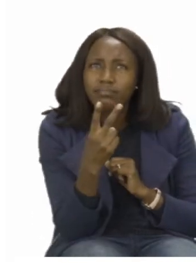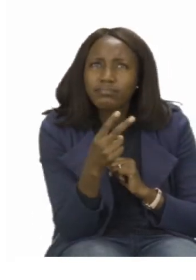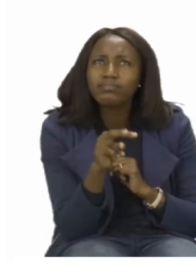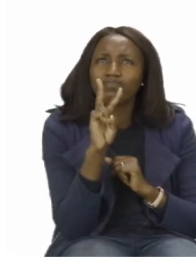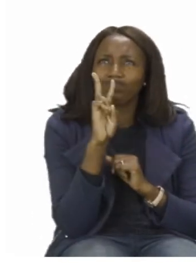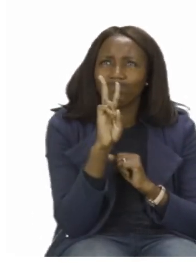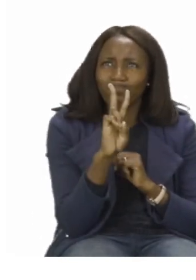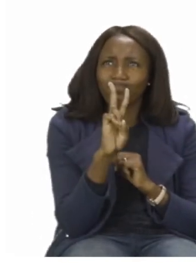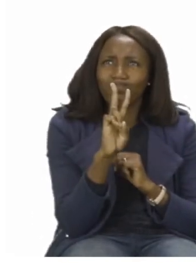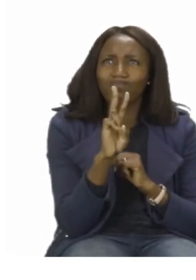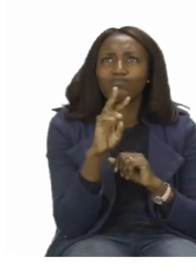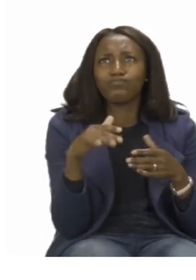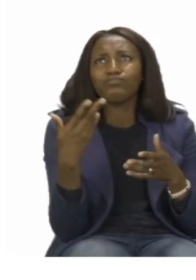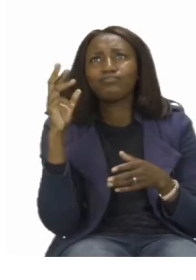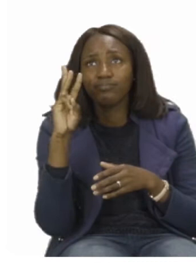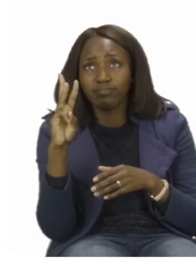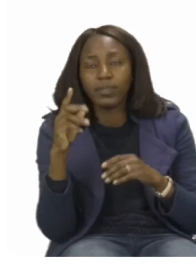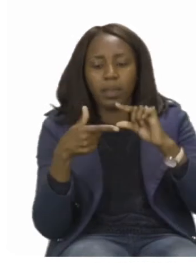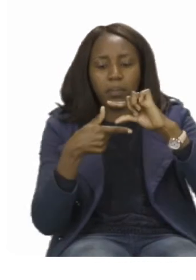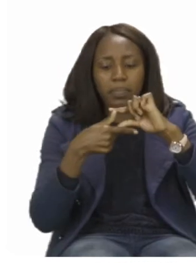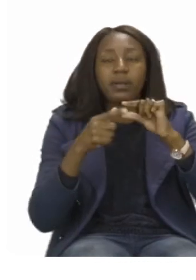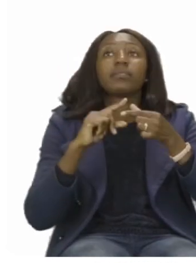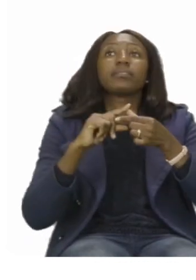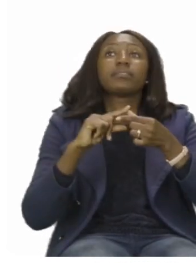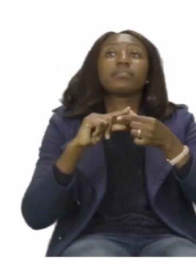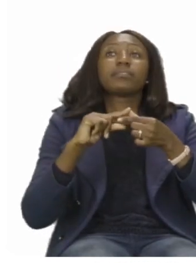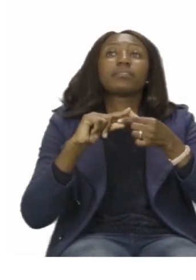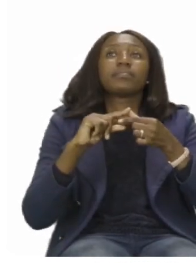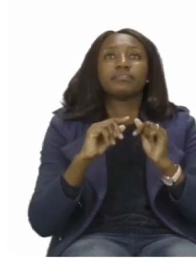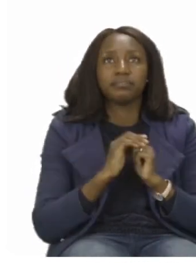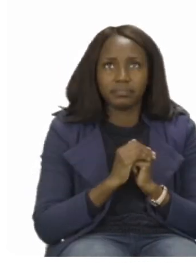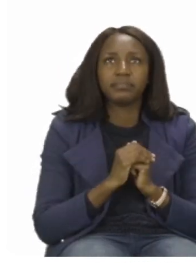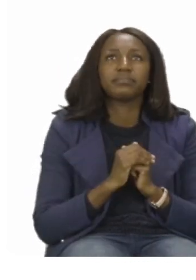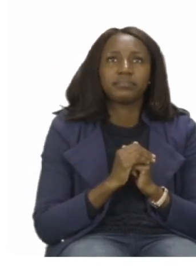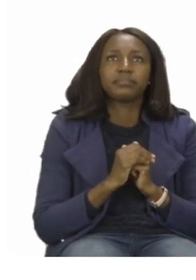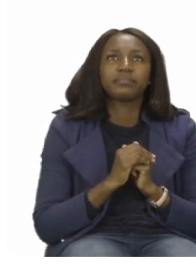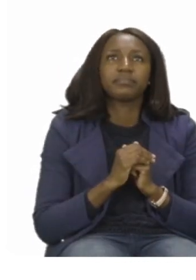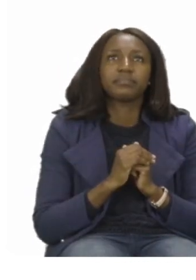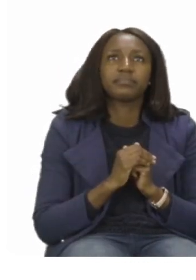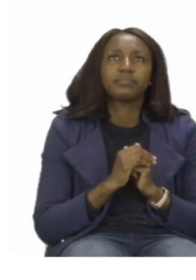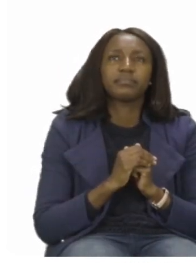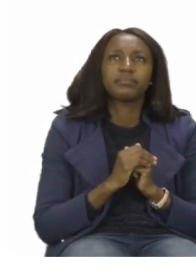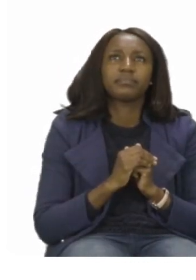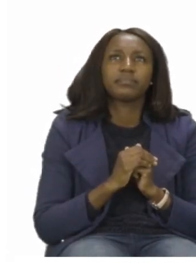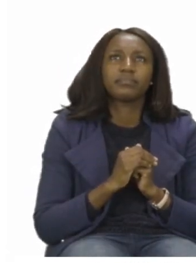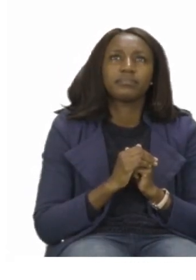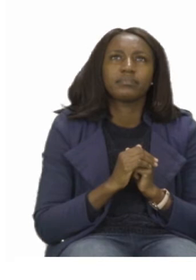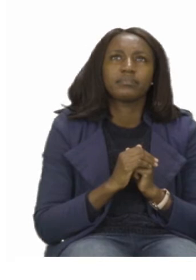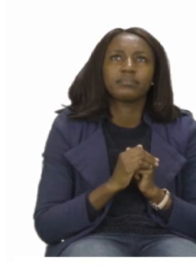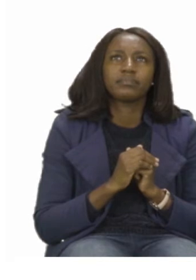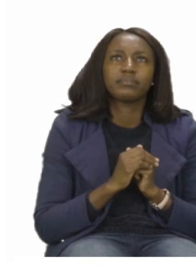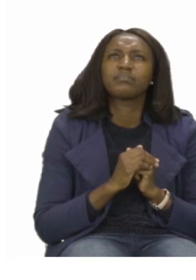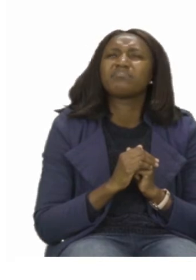2D shapes and 3D shapes. Okay, now what are 2D shapes and